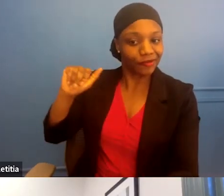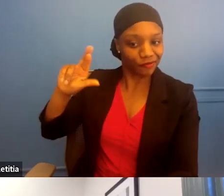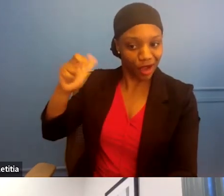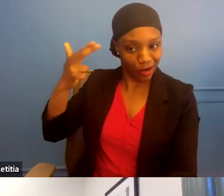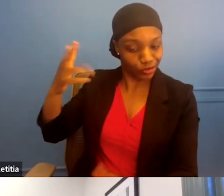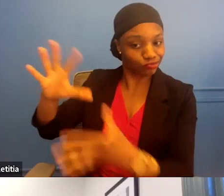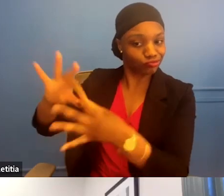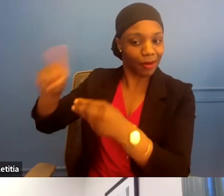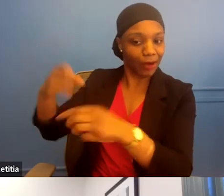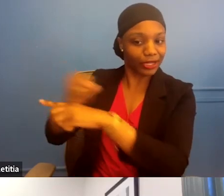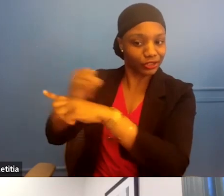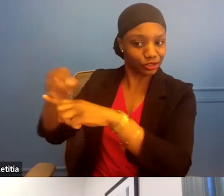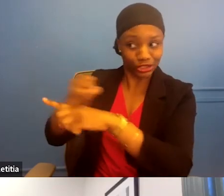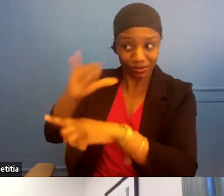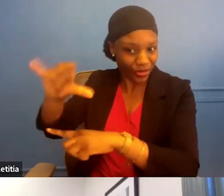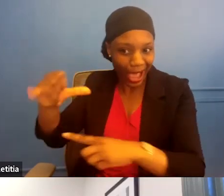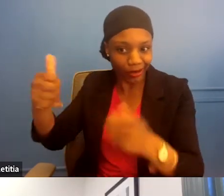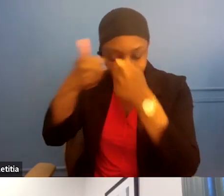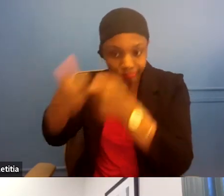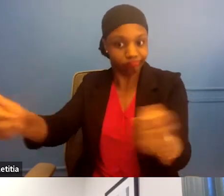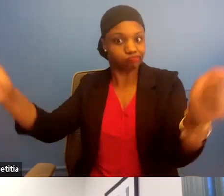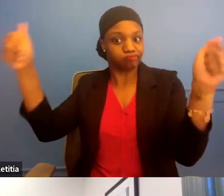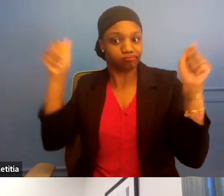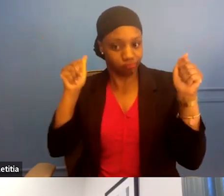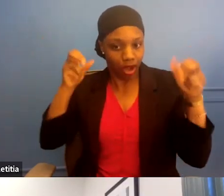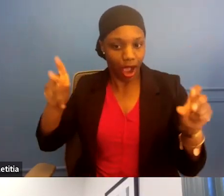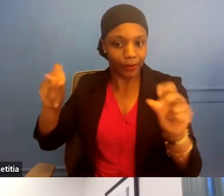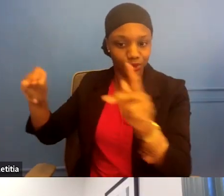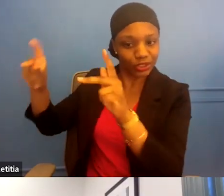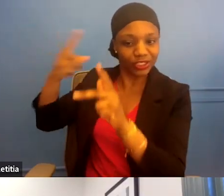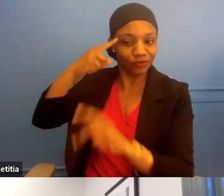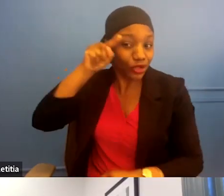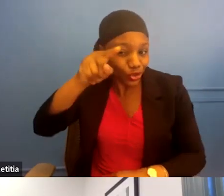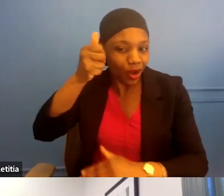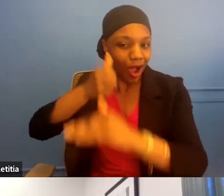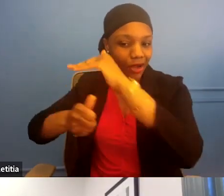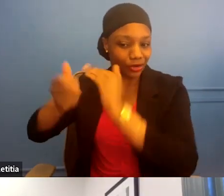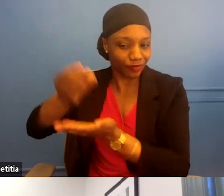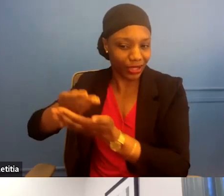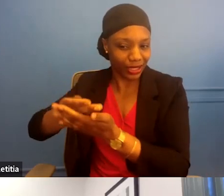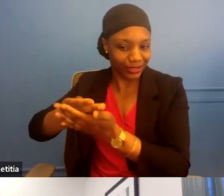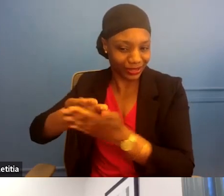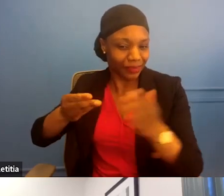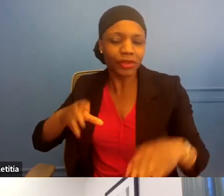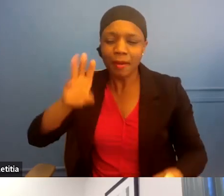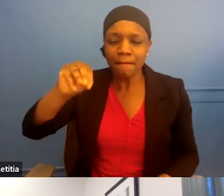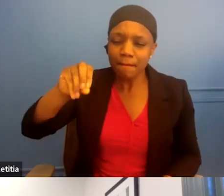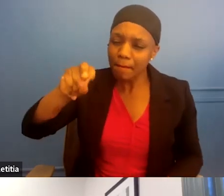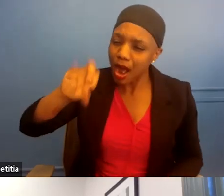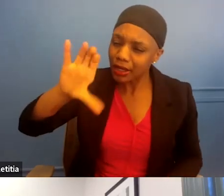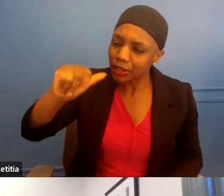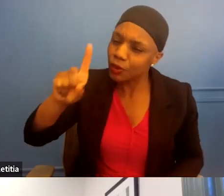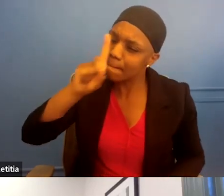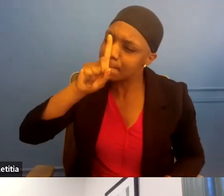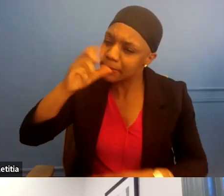and, you know, opened that door for you in the world of finance. Monica, I didn't hear you specifically reference an